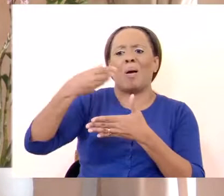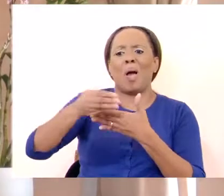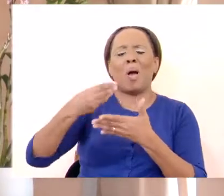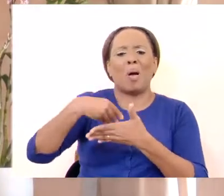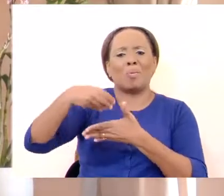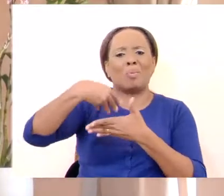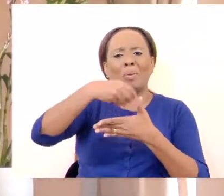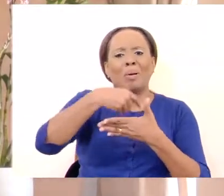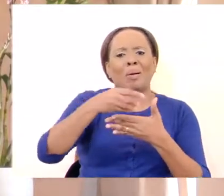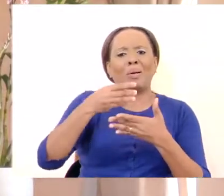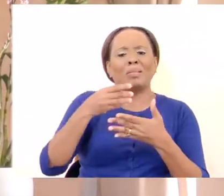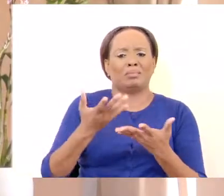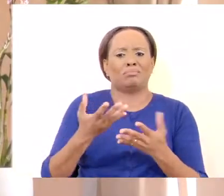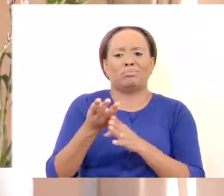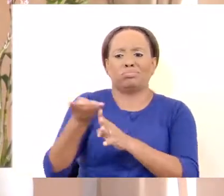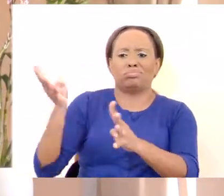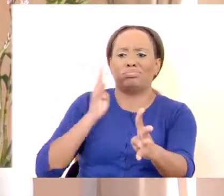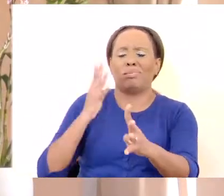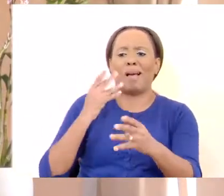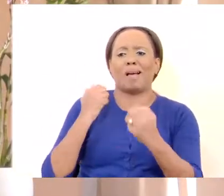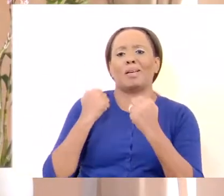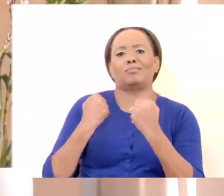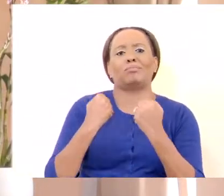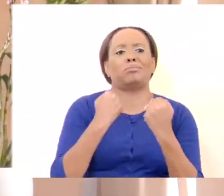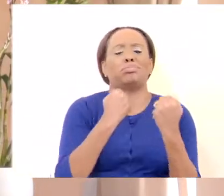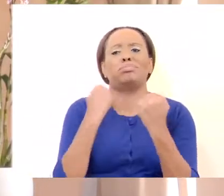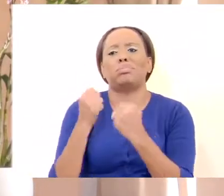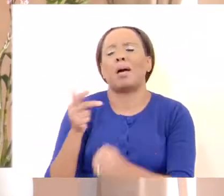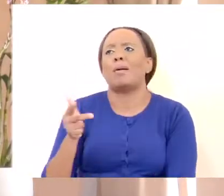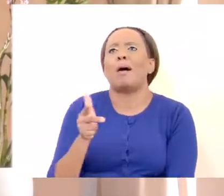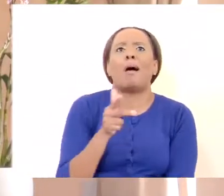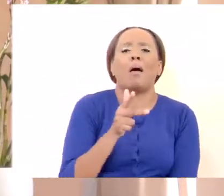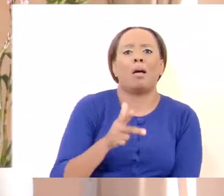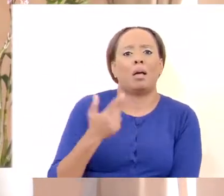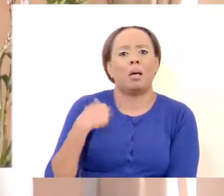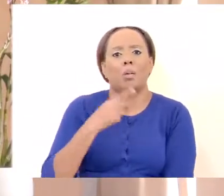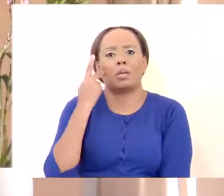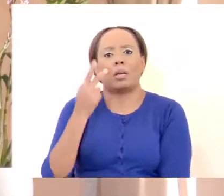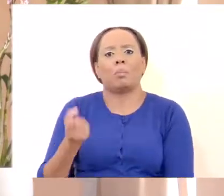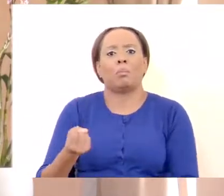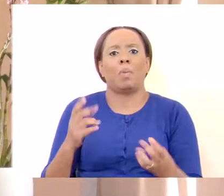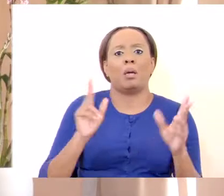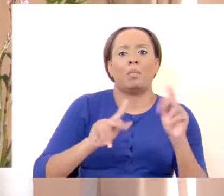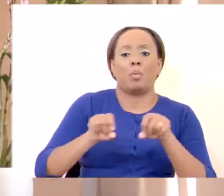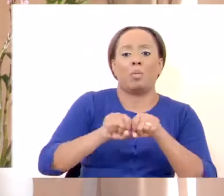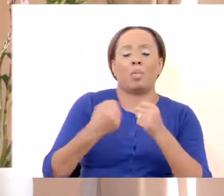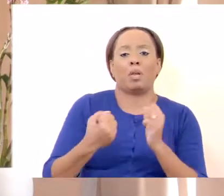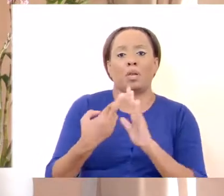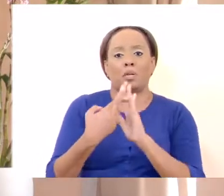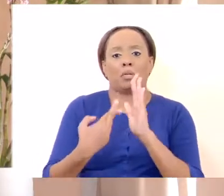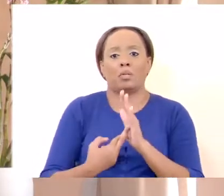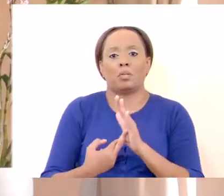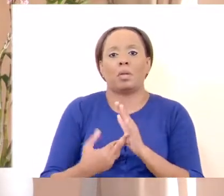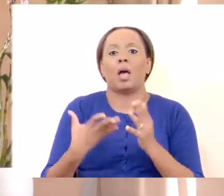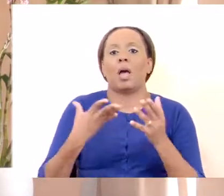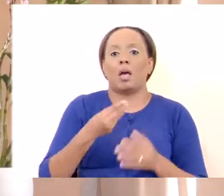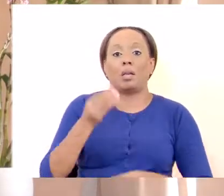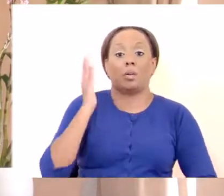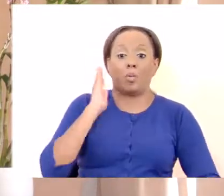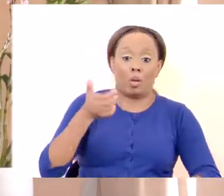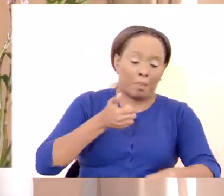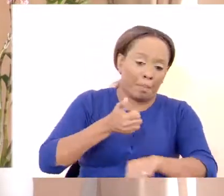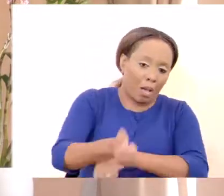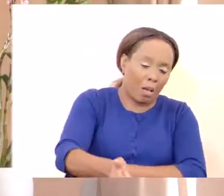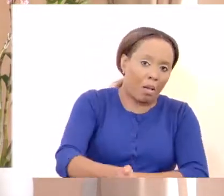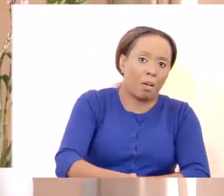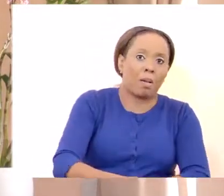The monitoring unit has caught many people breaching the curfew, and several of these will be prosecuted today,